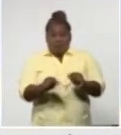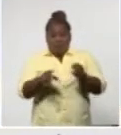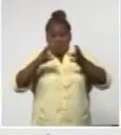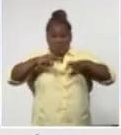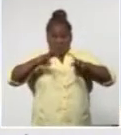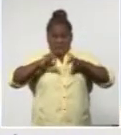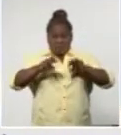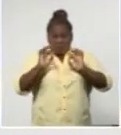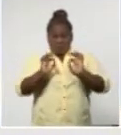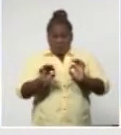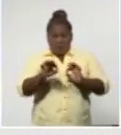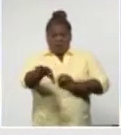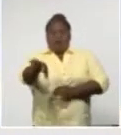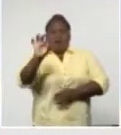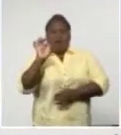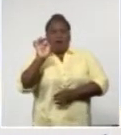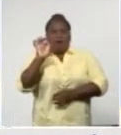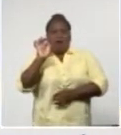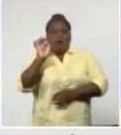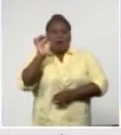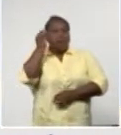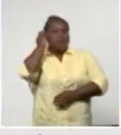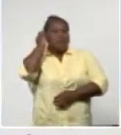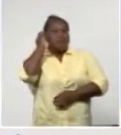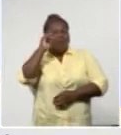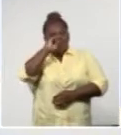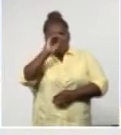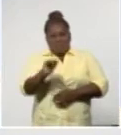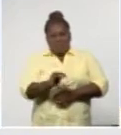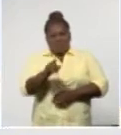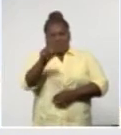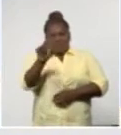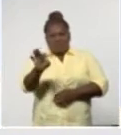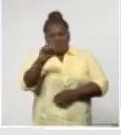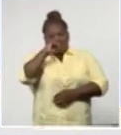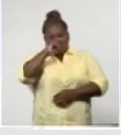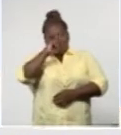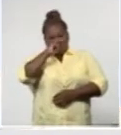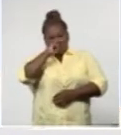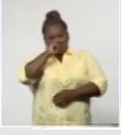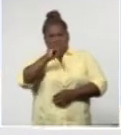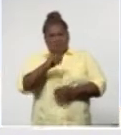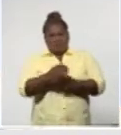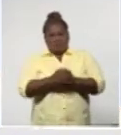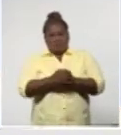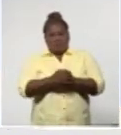studies in the places where these studies are conducted.